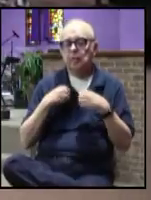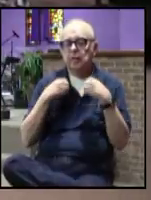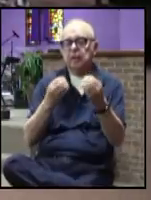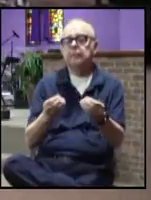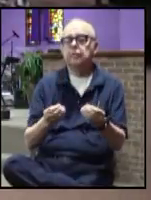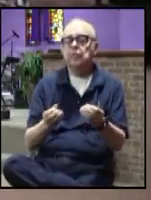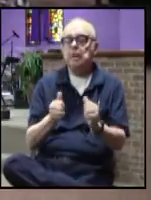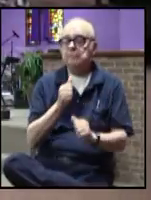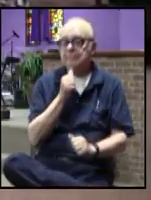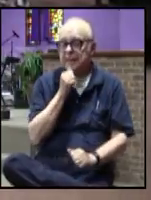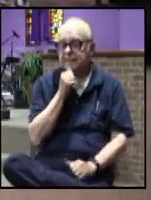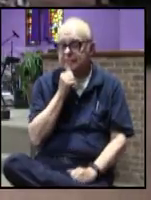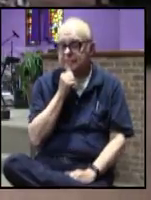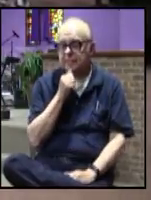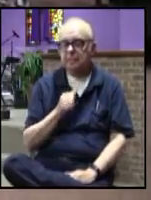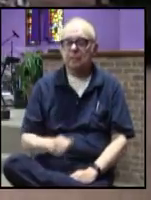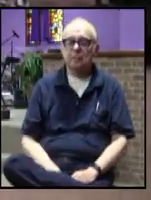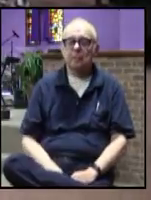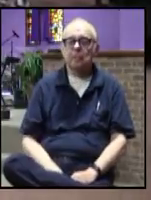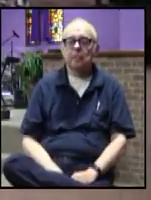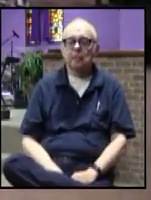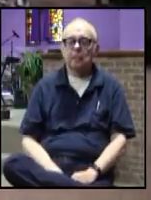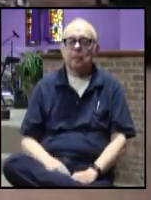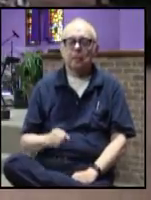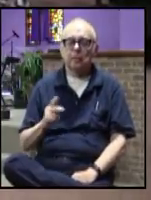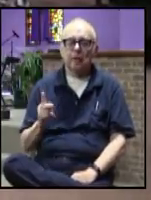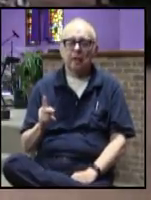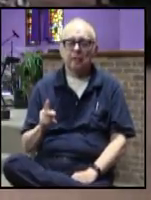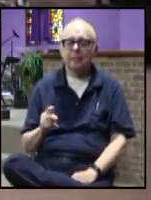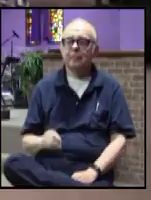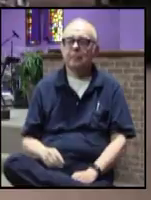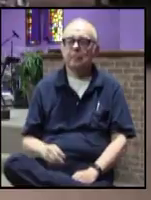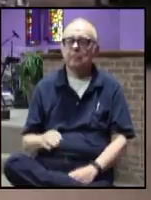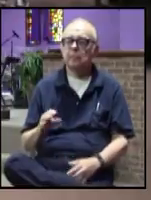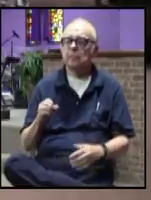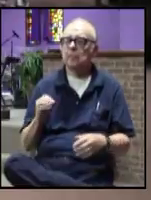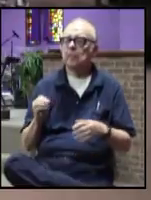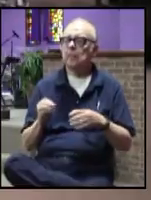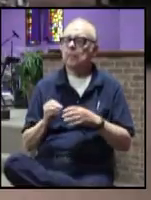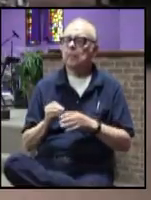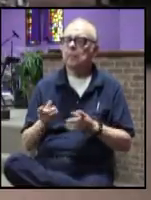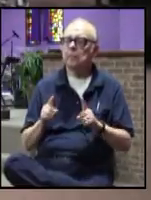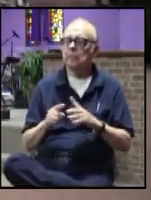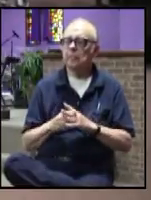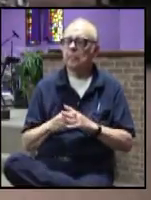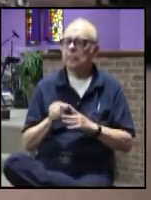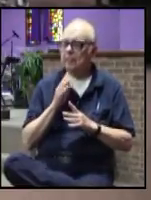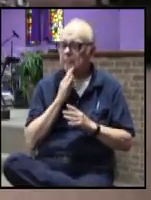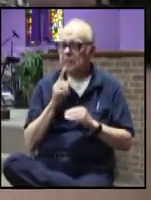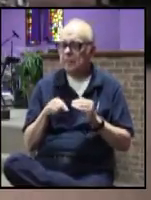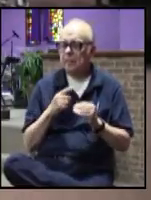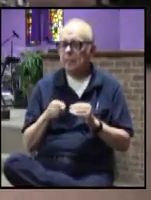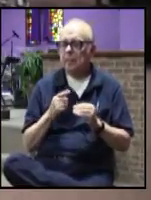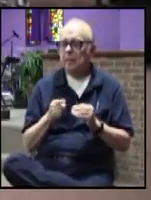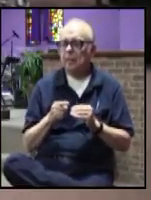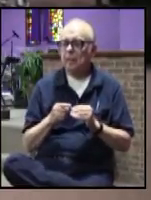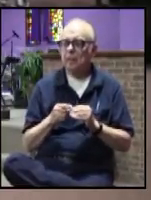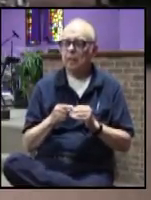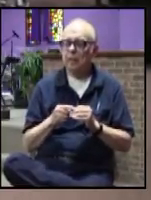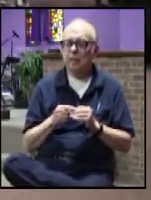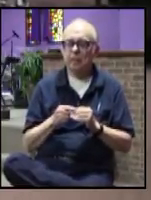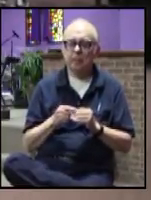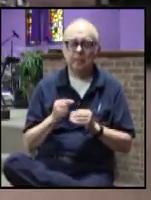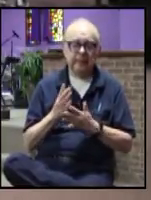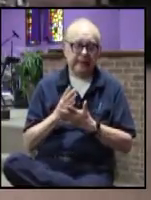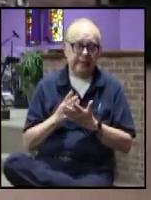you patience. Okay? So, when we start talking about